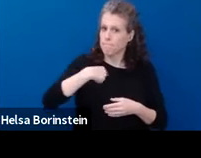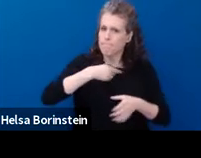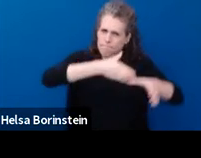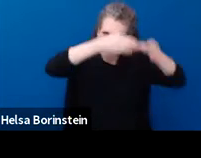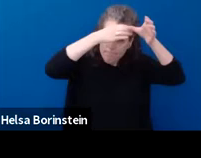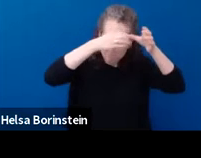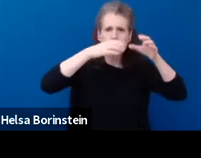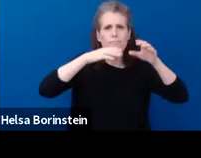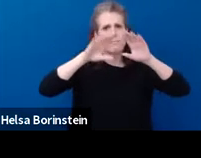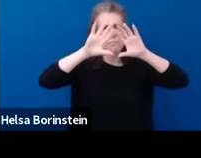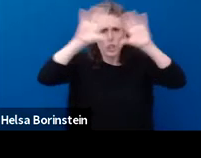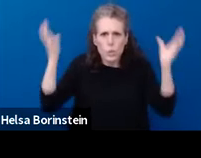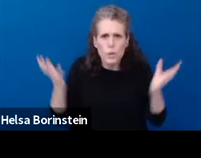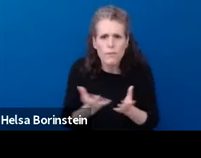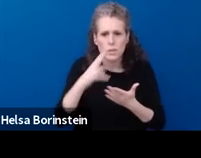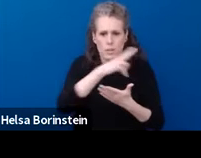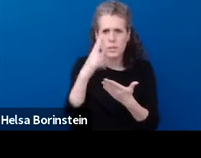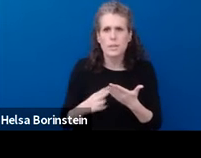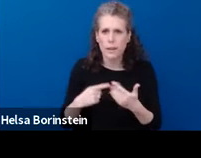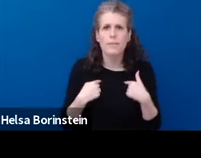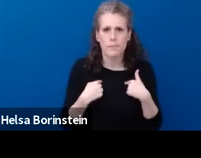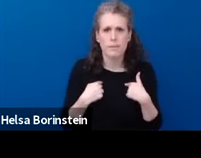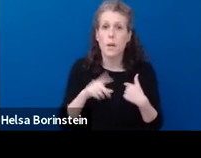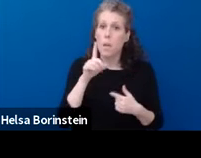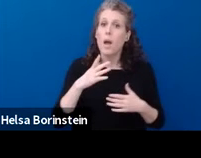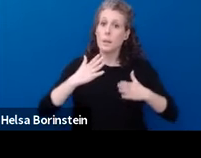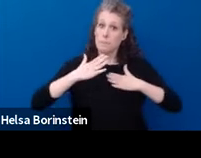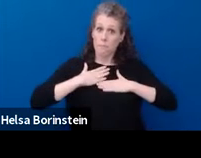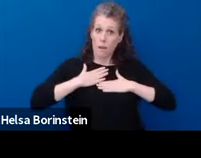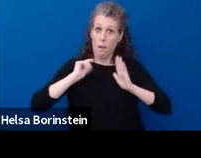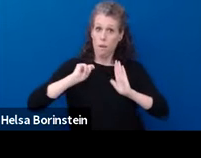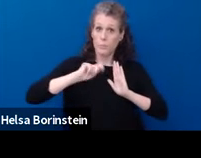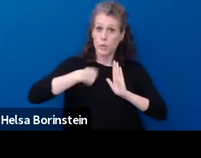design. But I have my own projects where, of course,